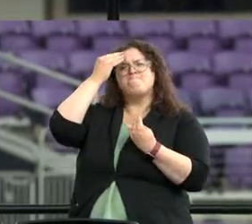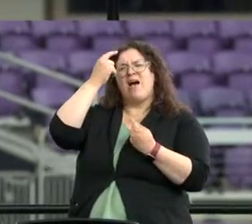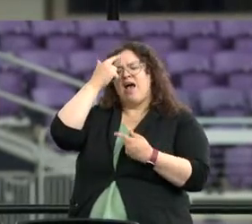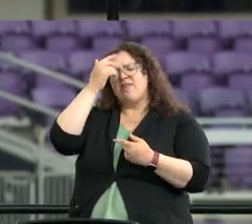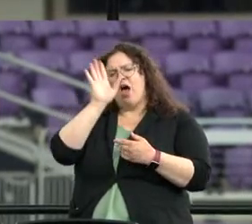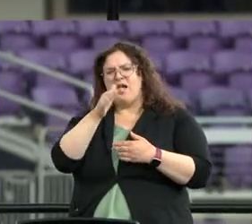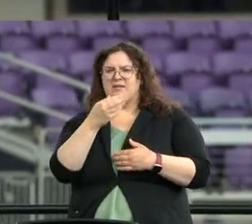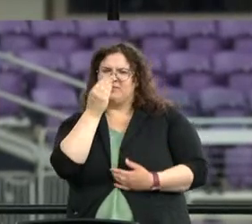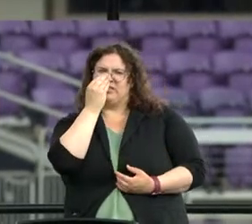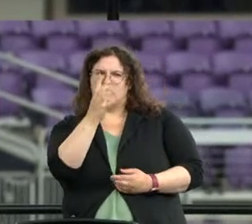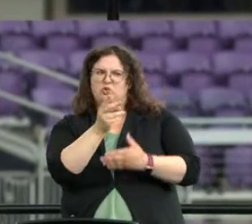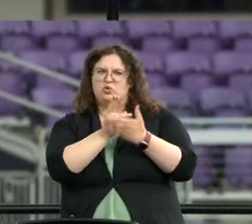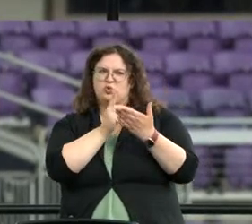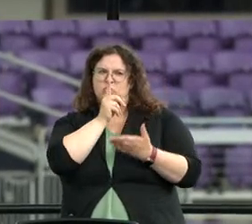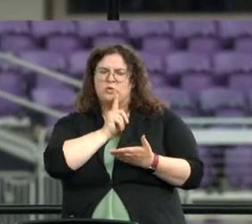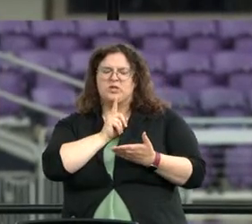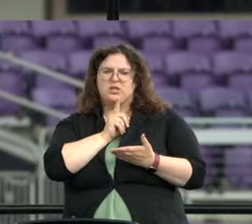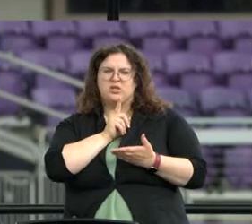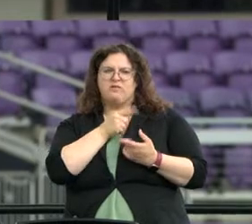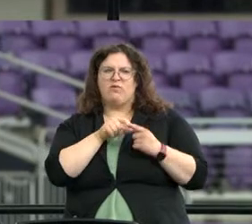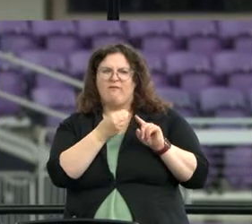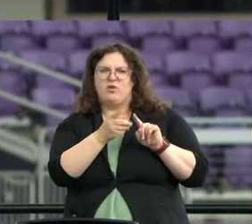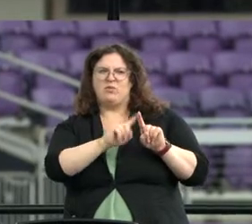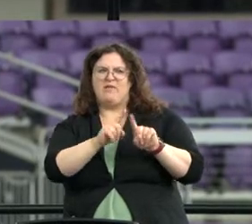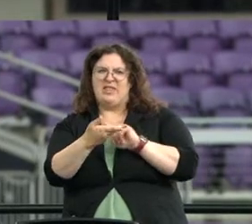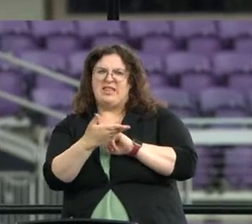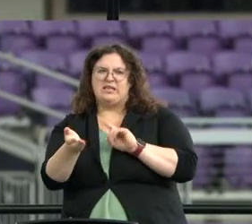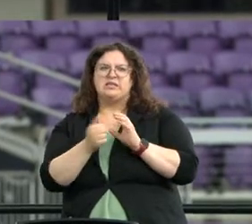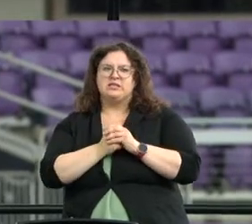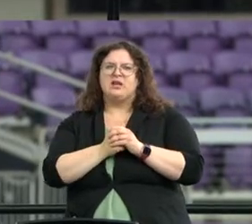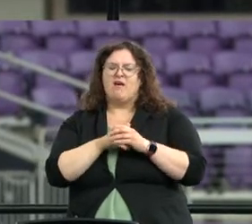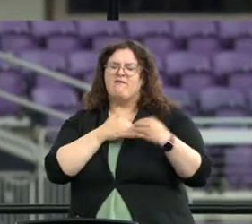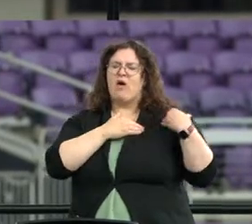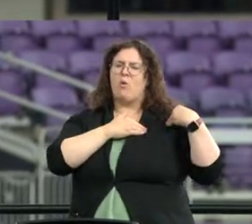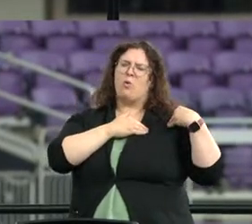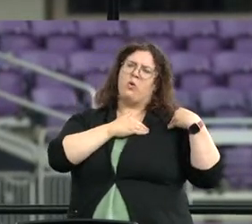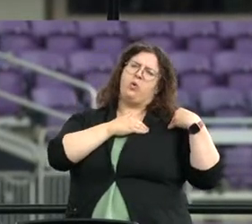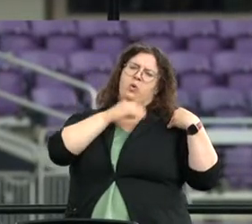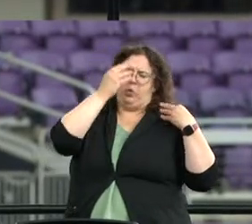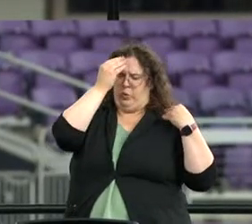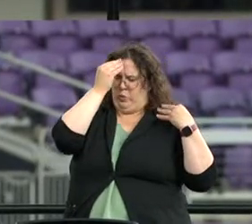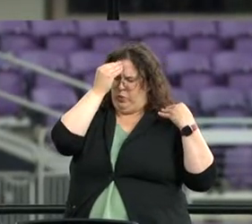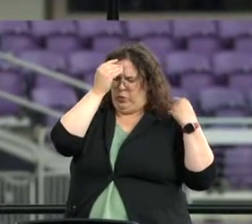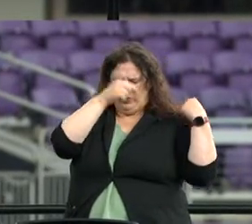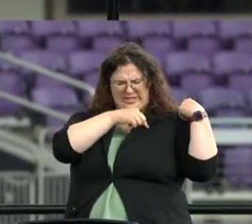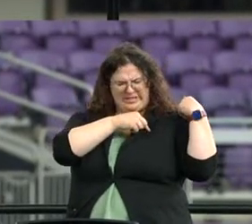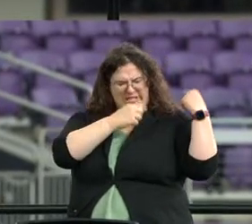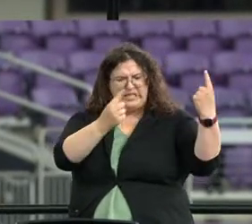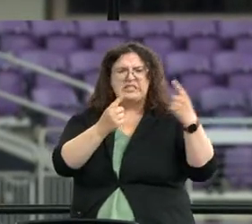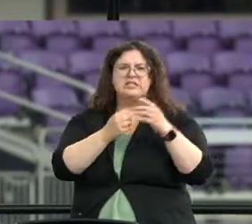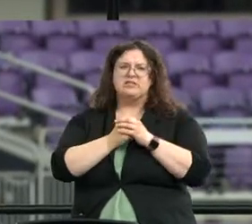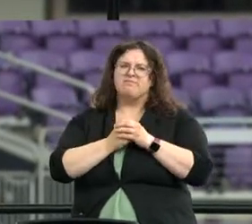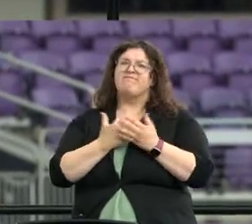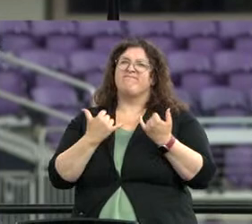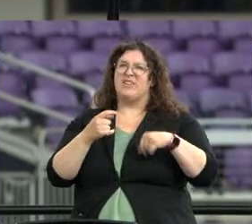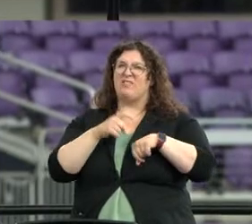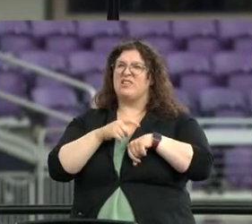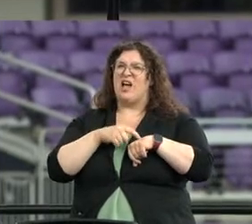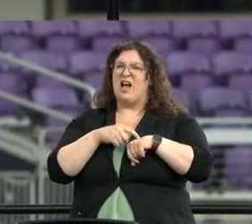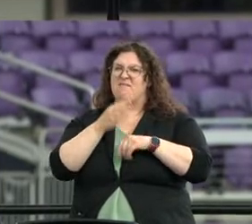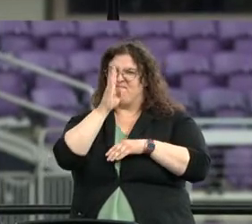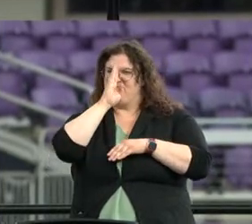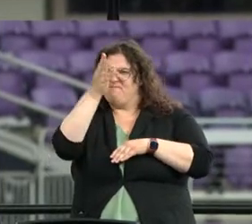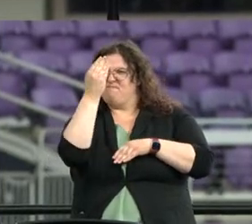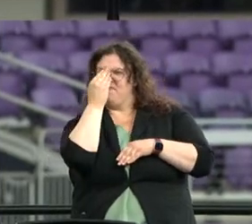clean about a few items with you. Matters that have weighed heavily on my mind for some time, and it's time to clear the